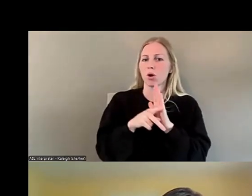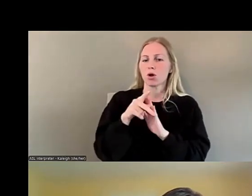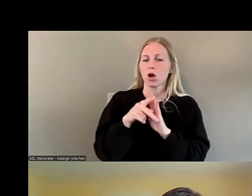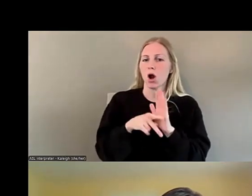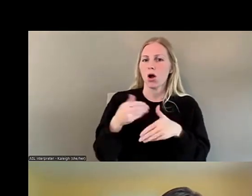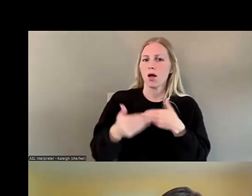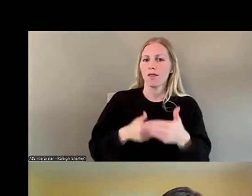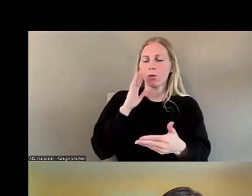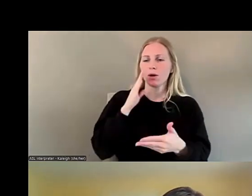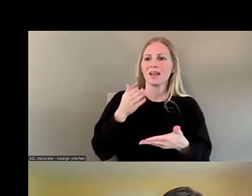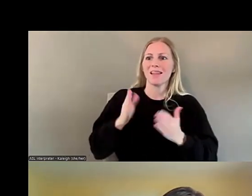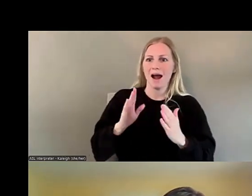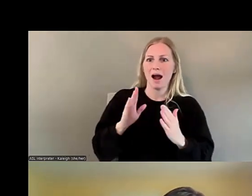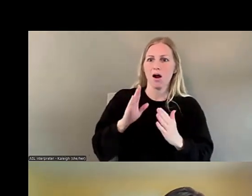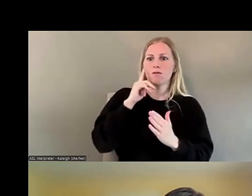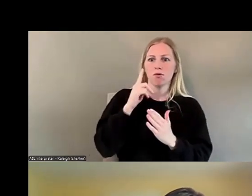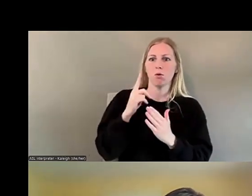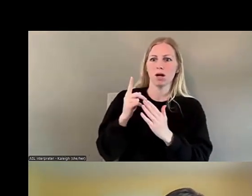that.